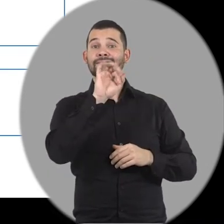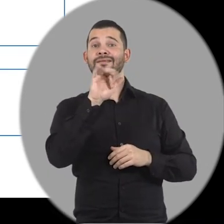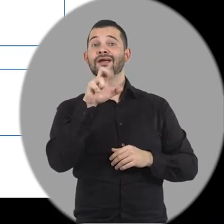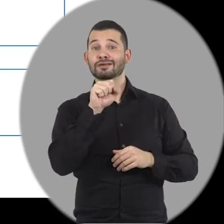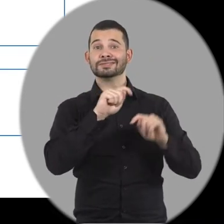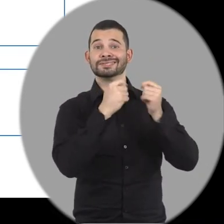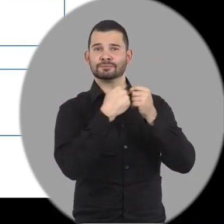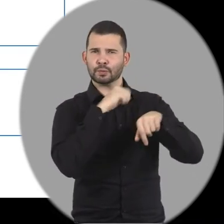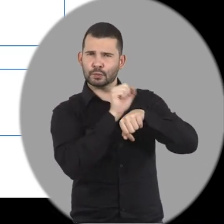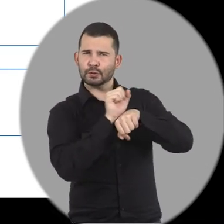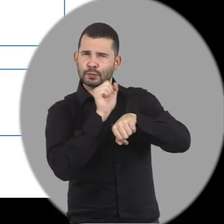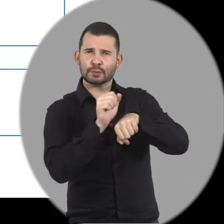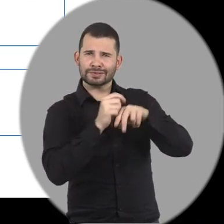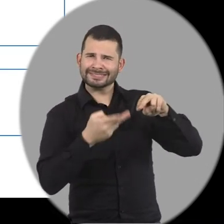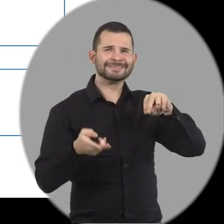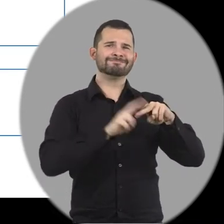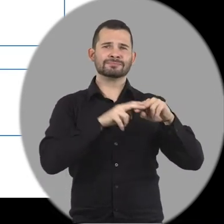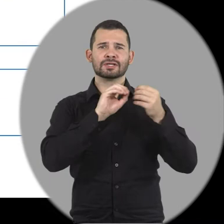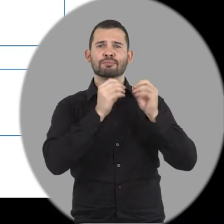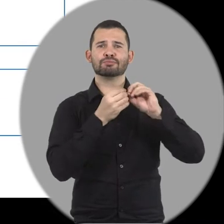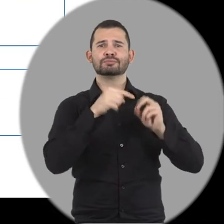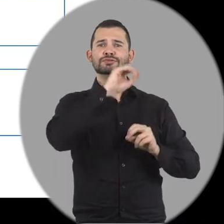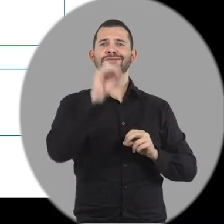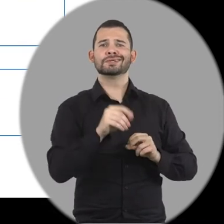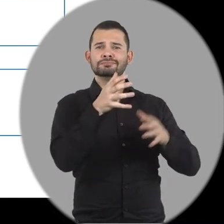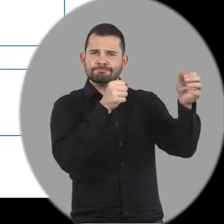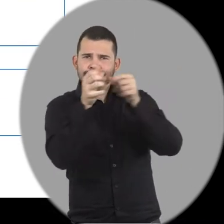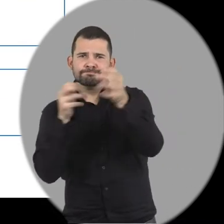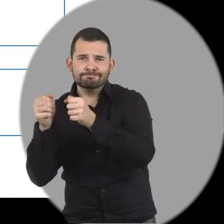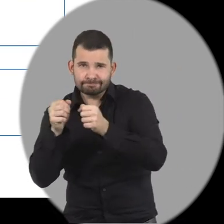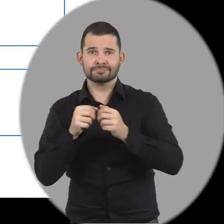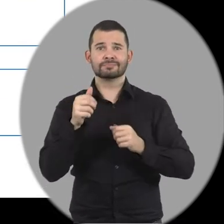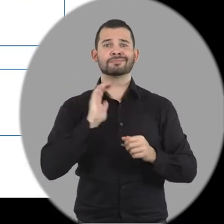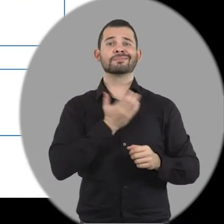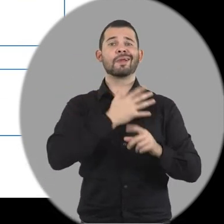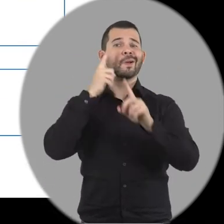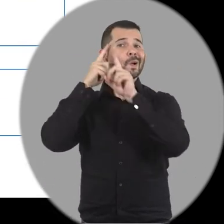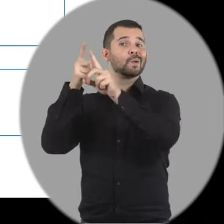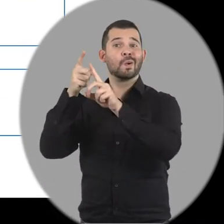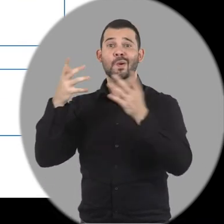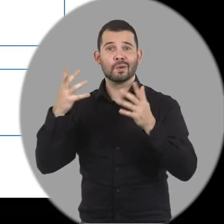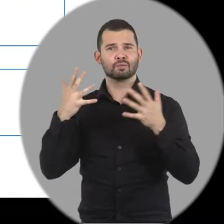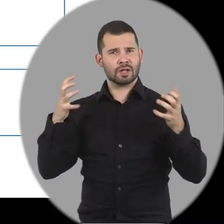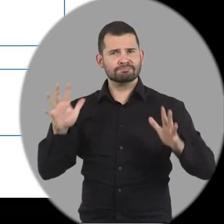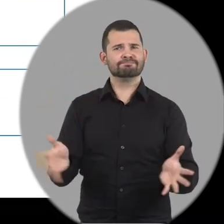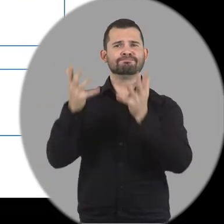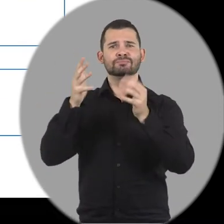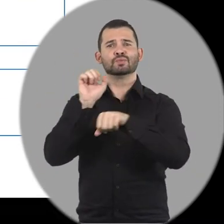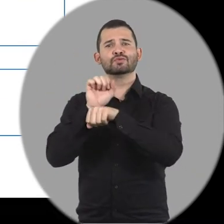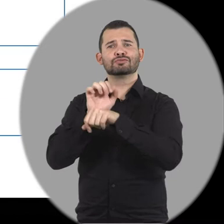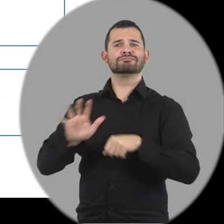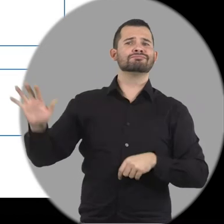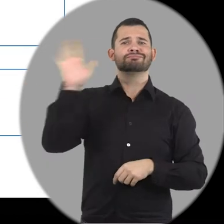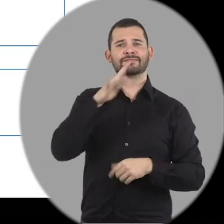working to improve our results in these areas with set targets to move us forward. Our diversity objective is tied to cultivating a workforce where people